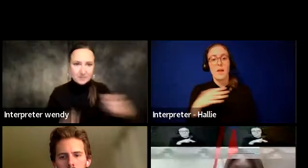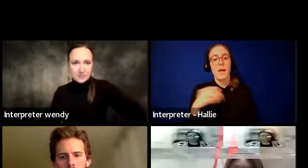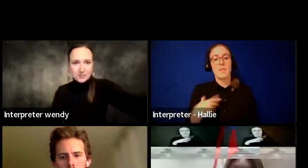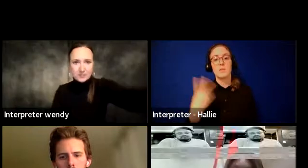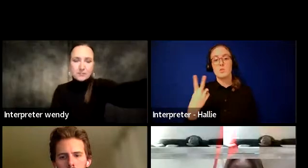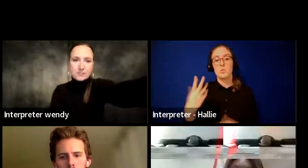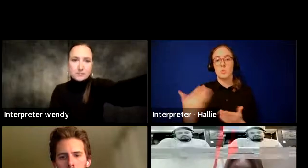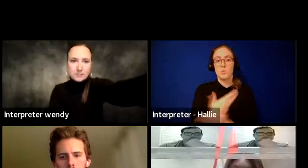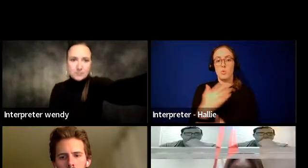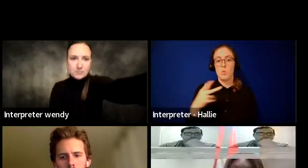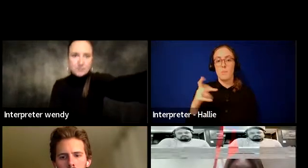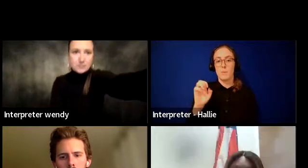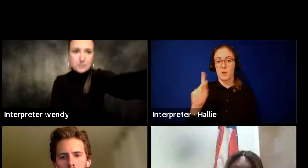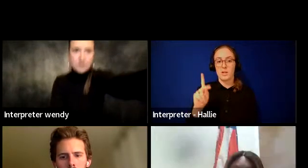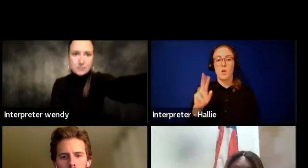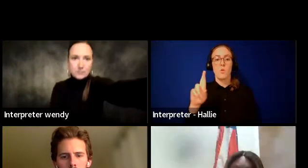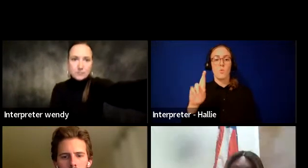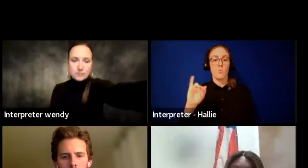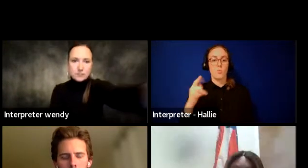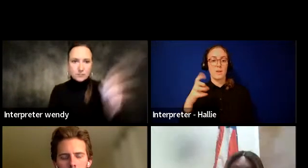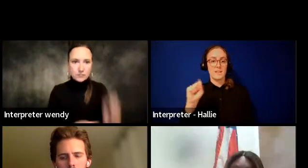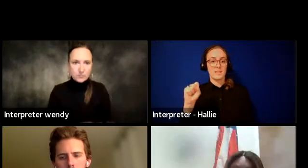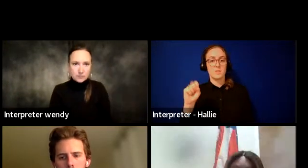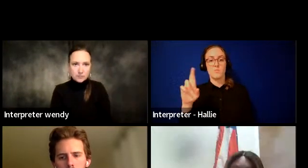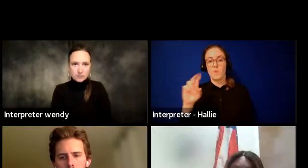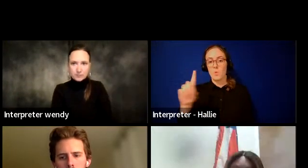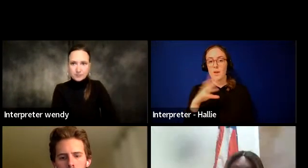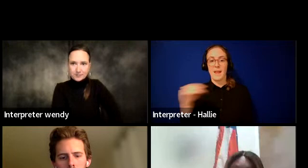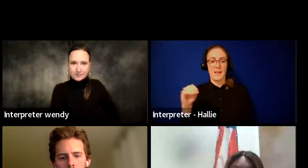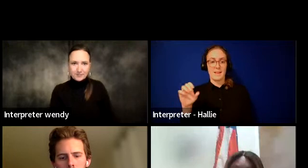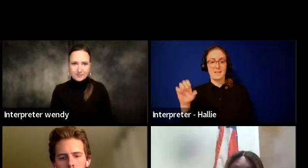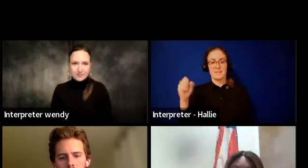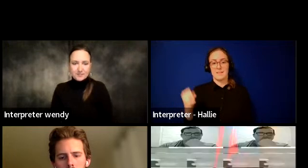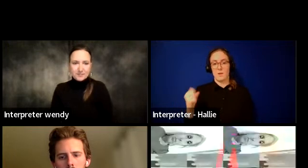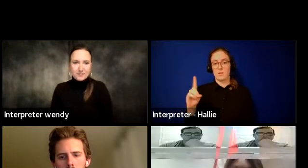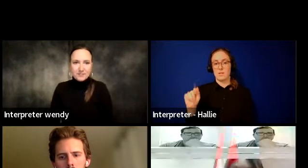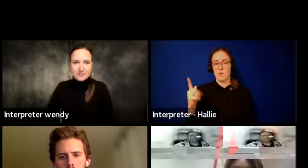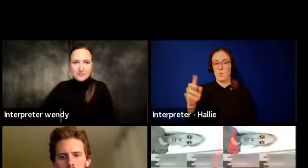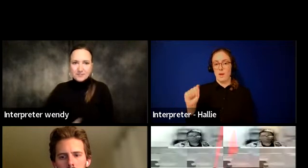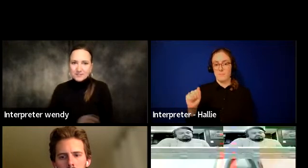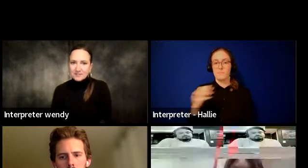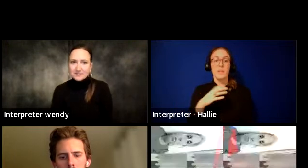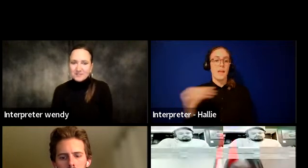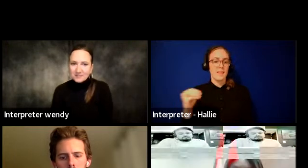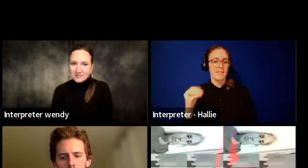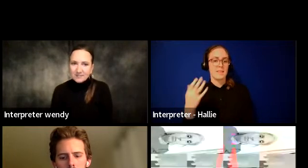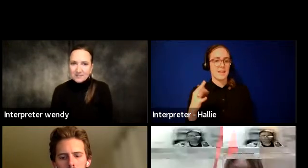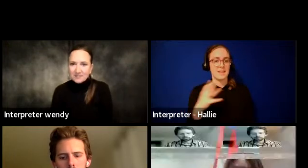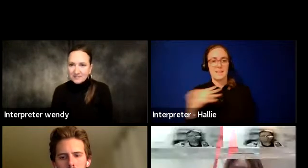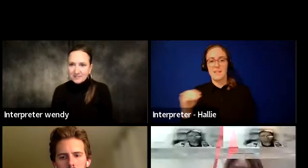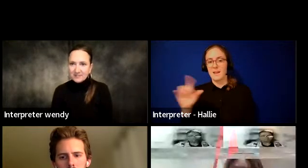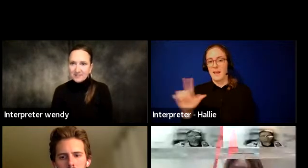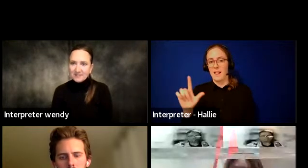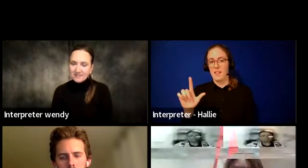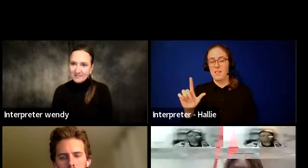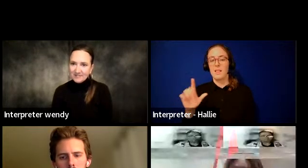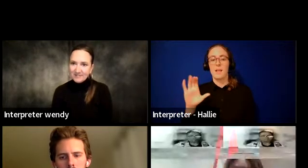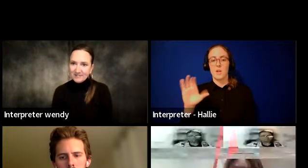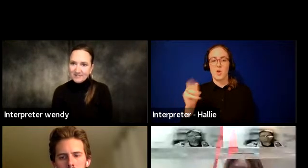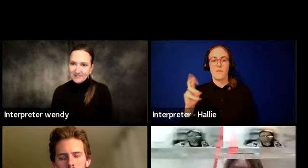in Riggs Road and South Dakota, and as well as the 19th and L in Carver